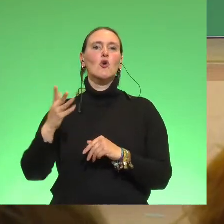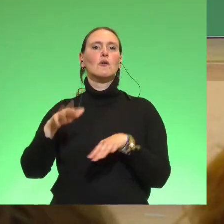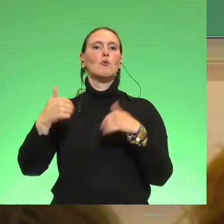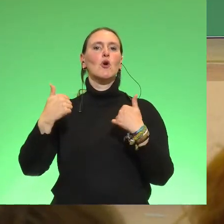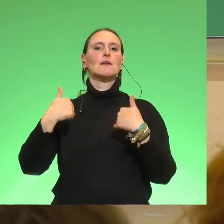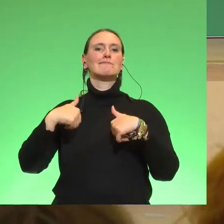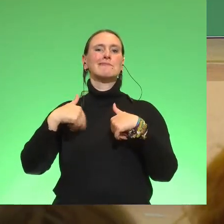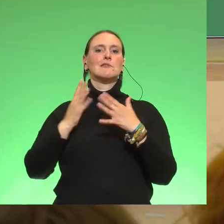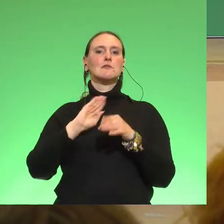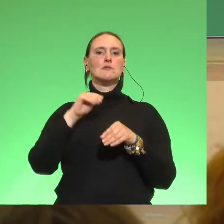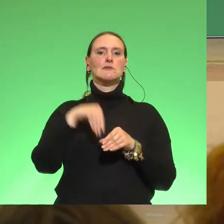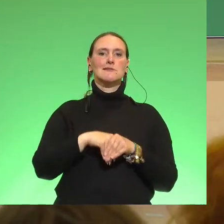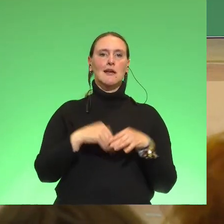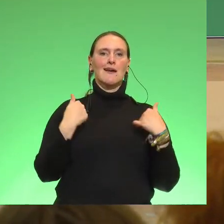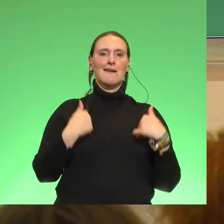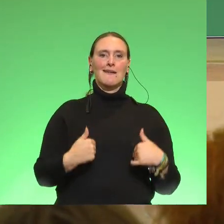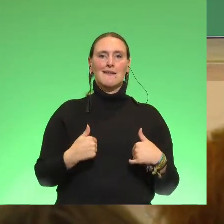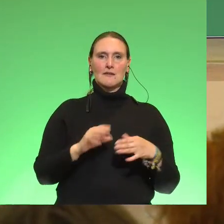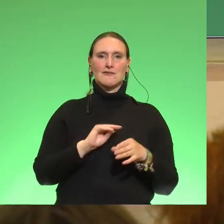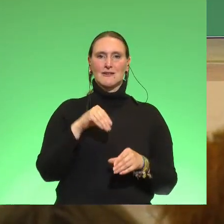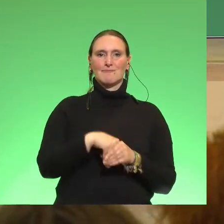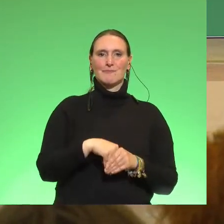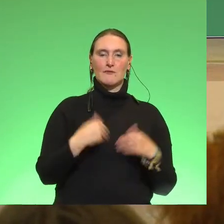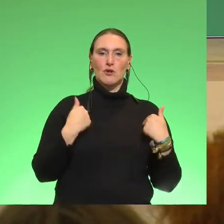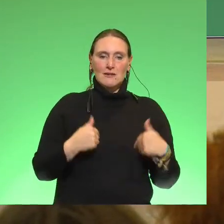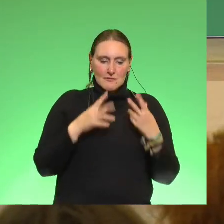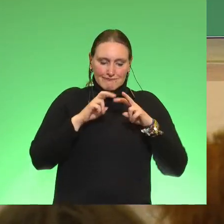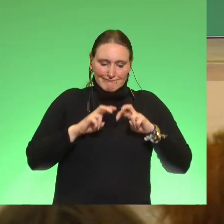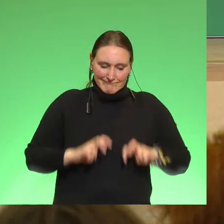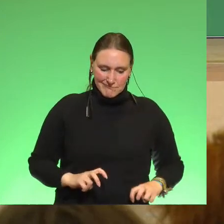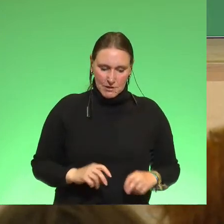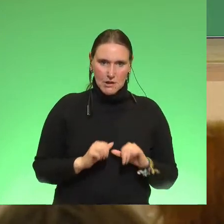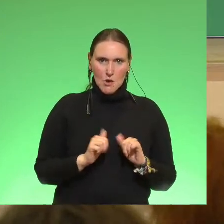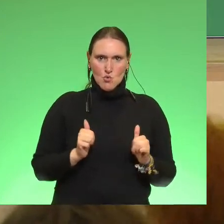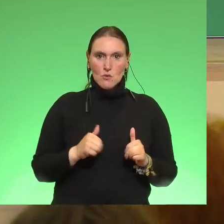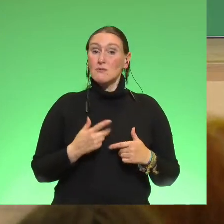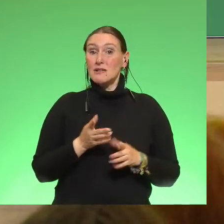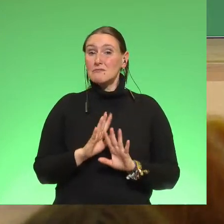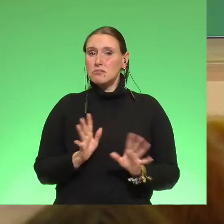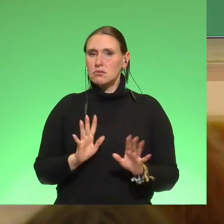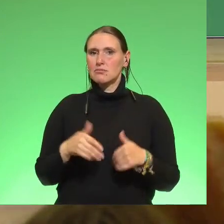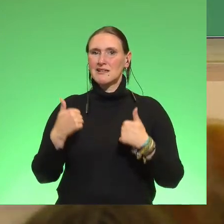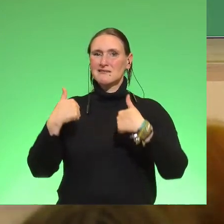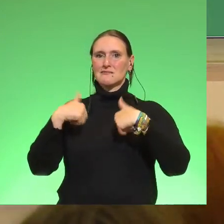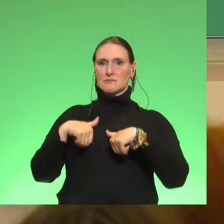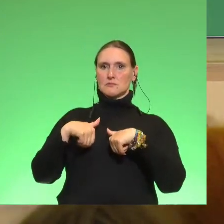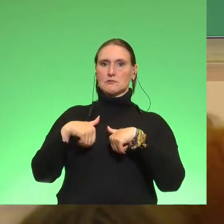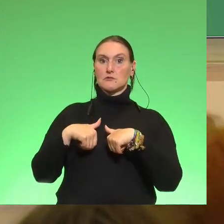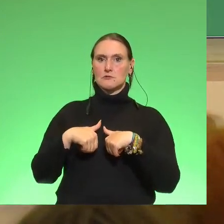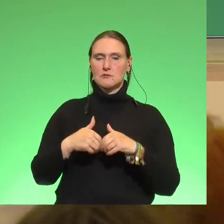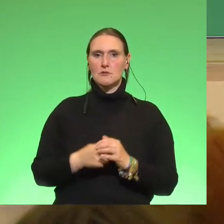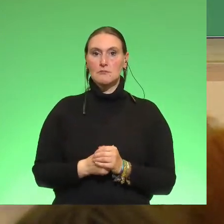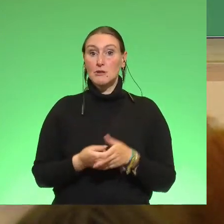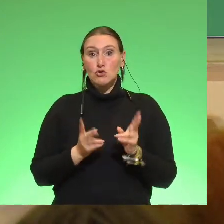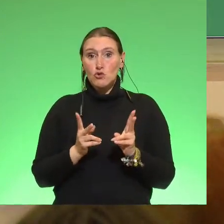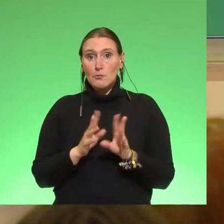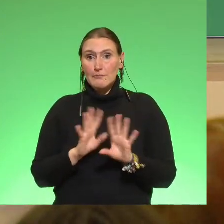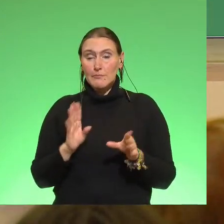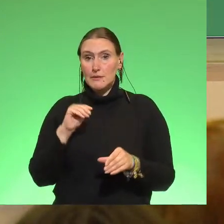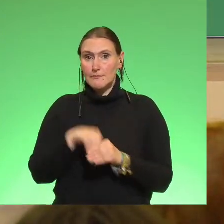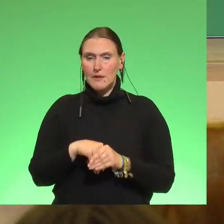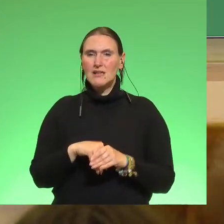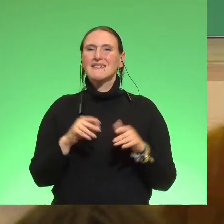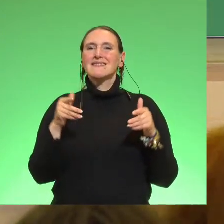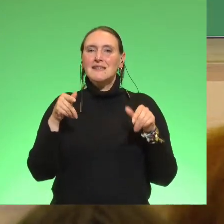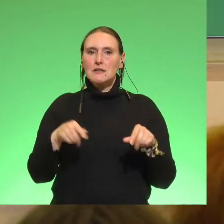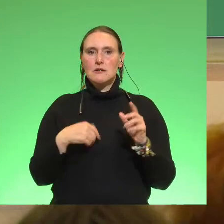was not antagonistic. And I think that's something that we are so used to work in these antagonisms,